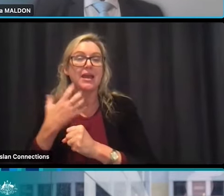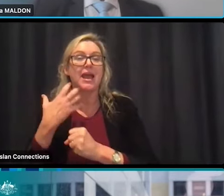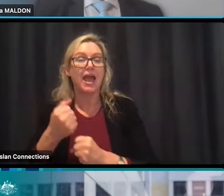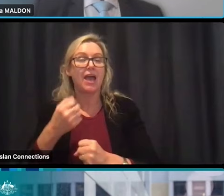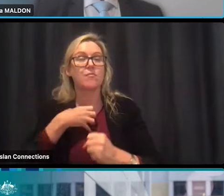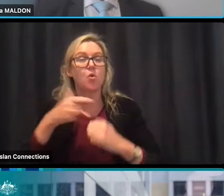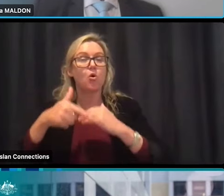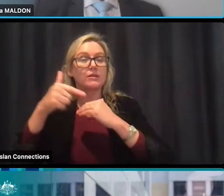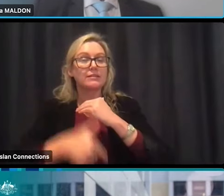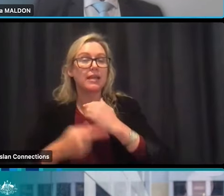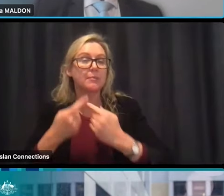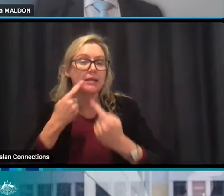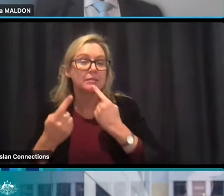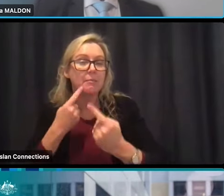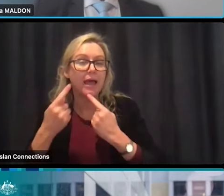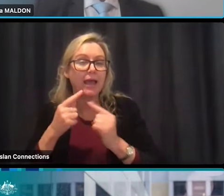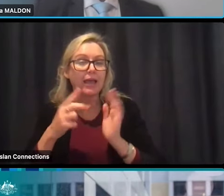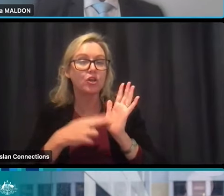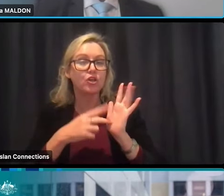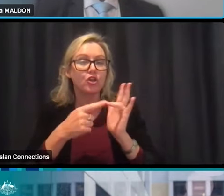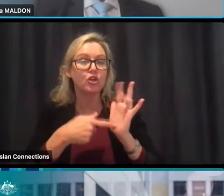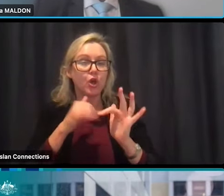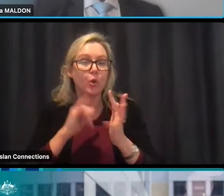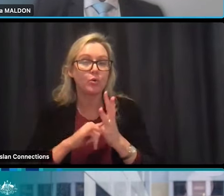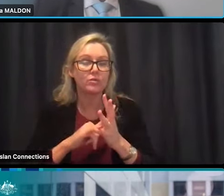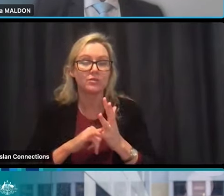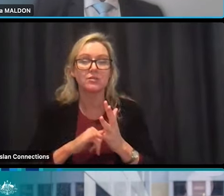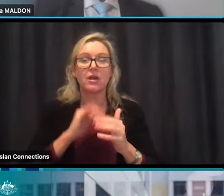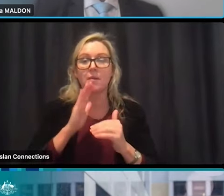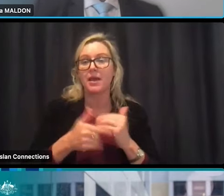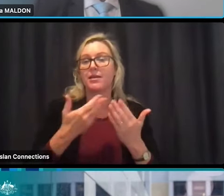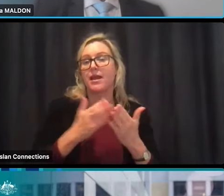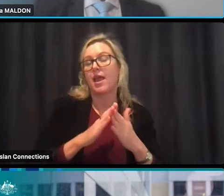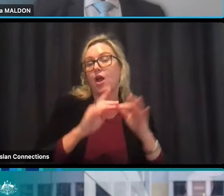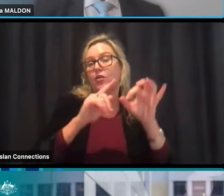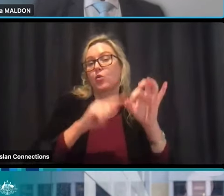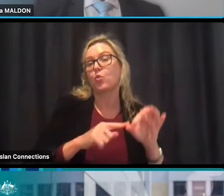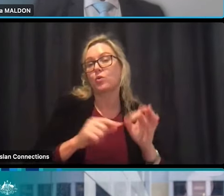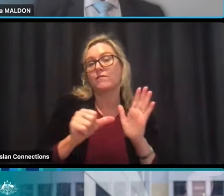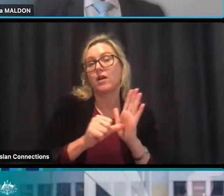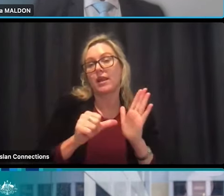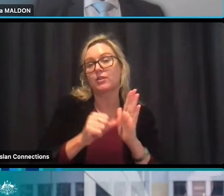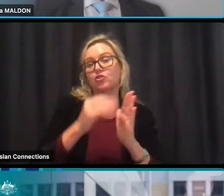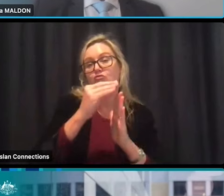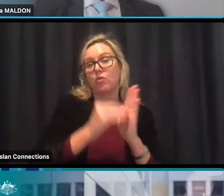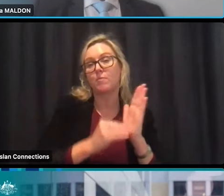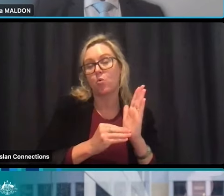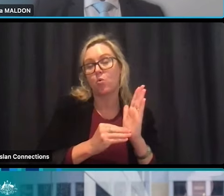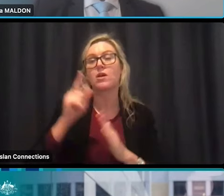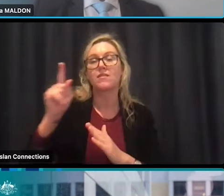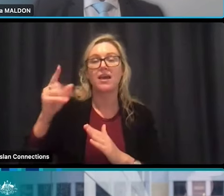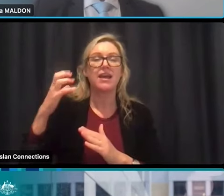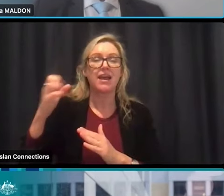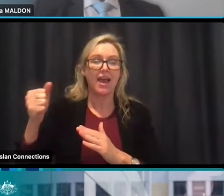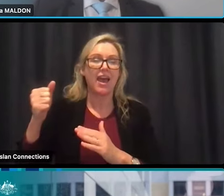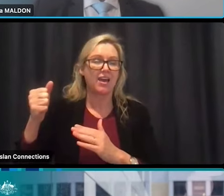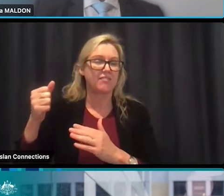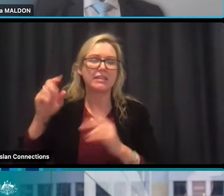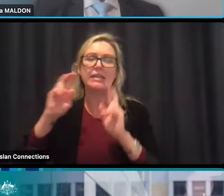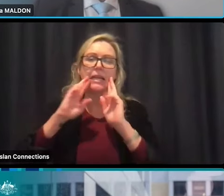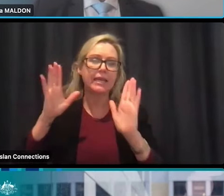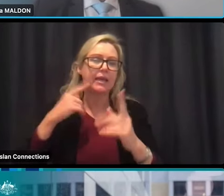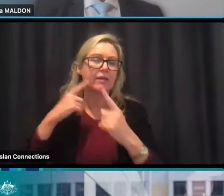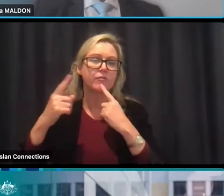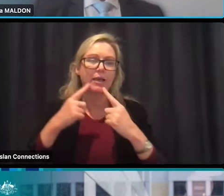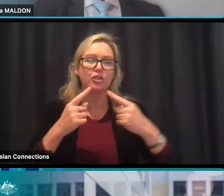assist with completion of food and nutrition reporting via the quarterly financial report. And these notes contain detailed information for